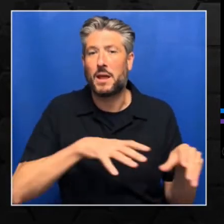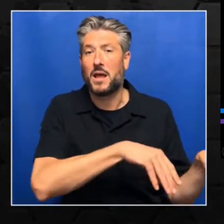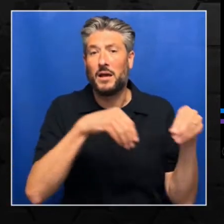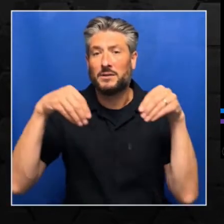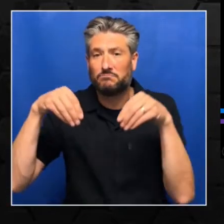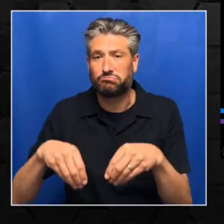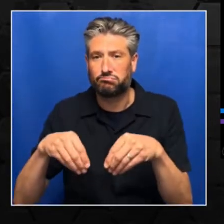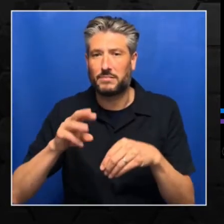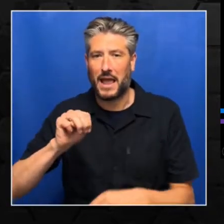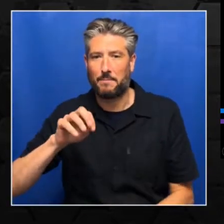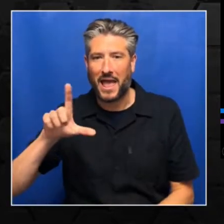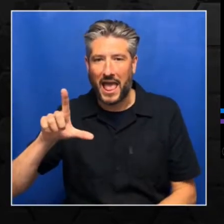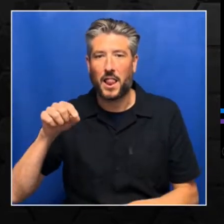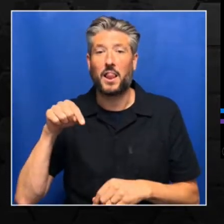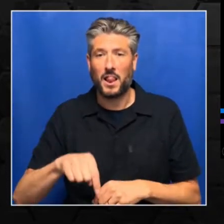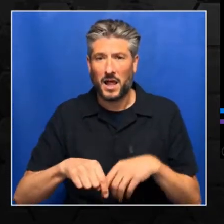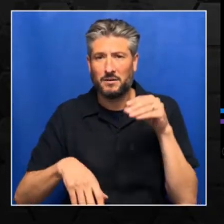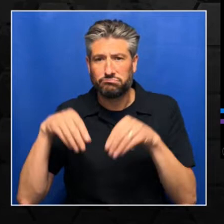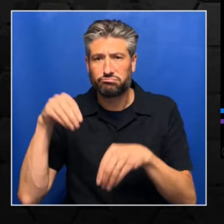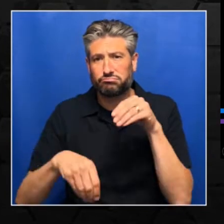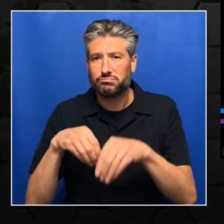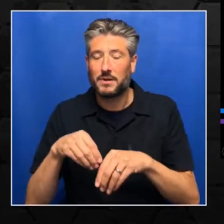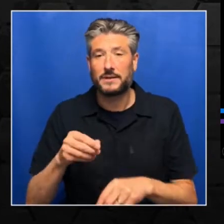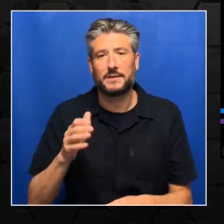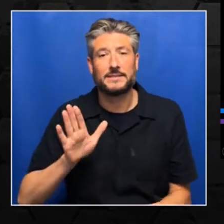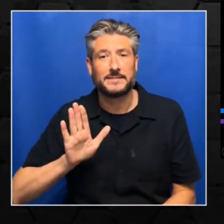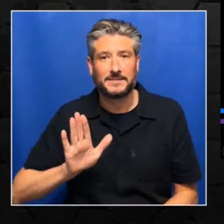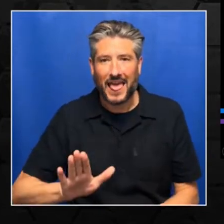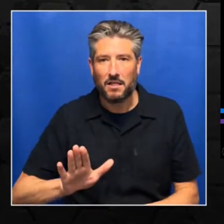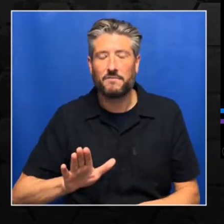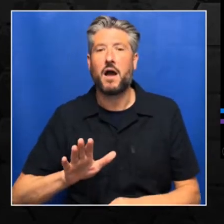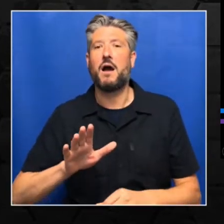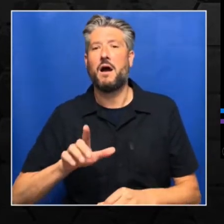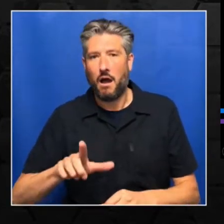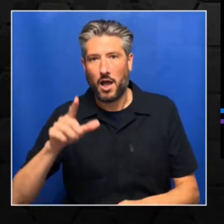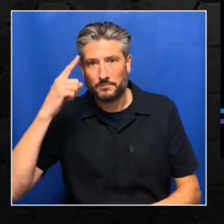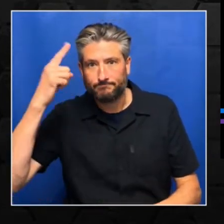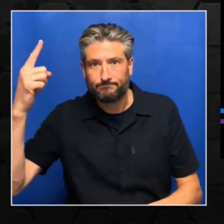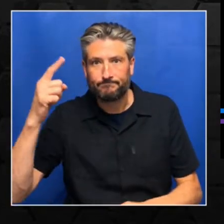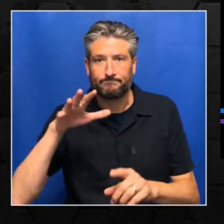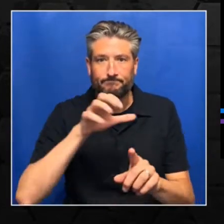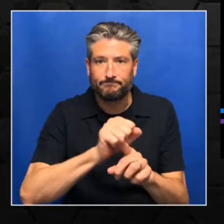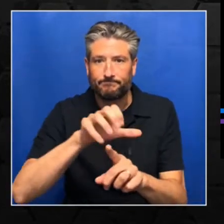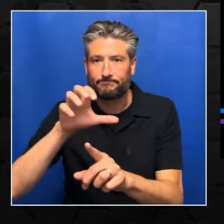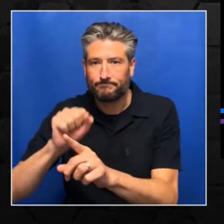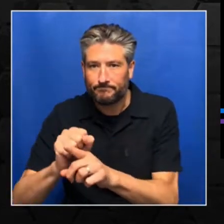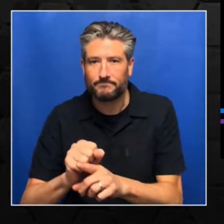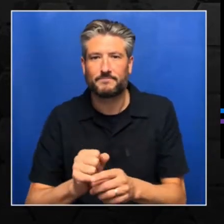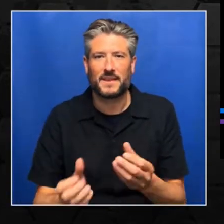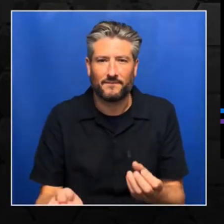the demonstration below, I'll start from the beginning.